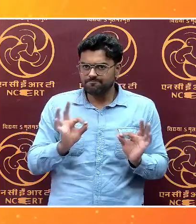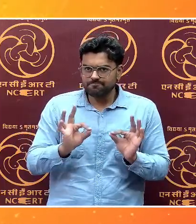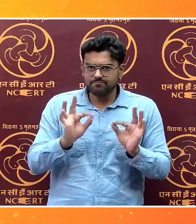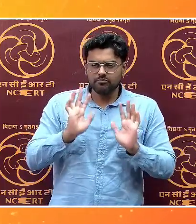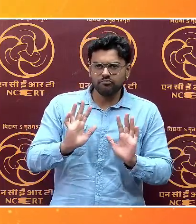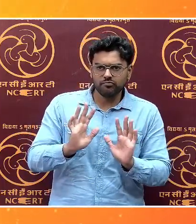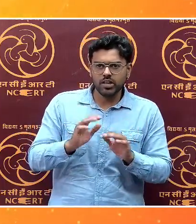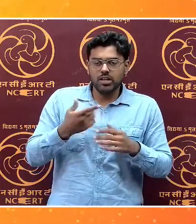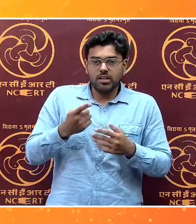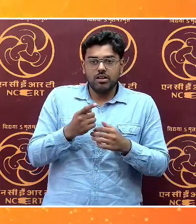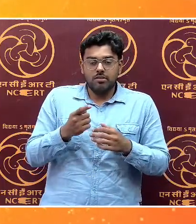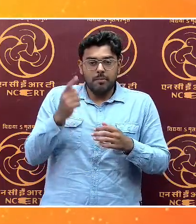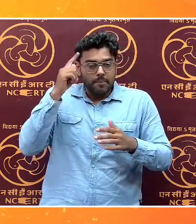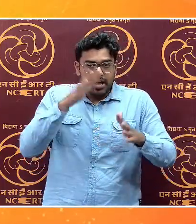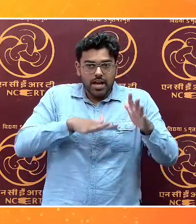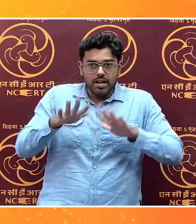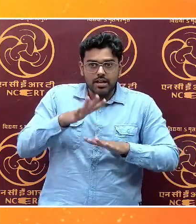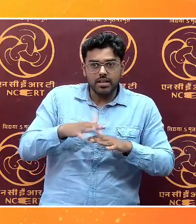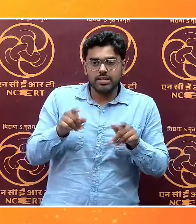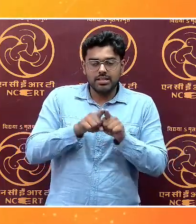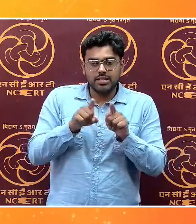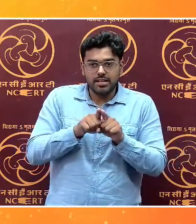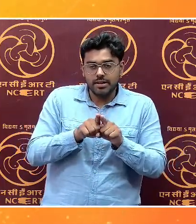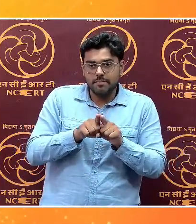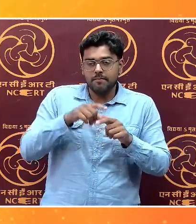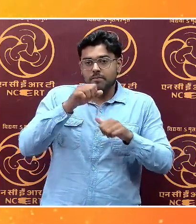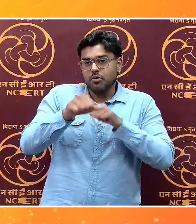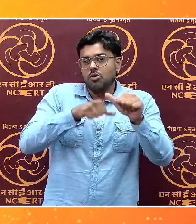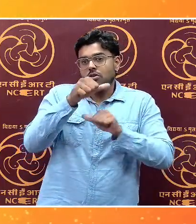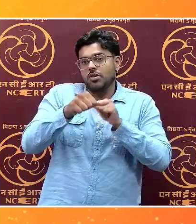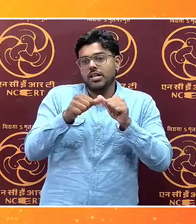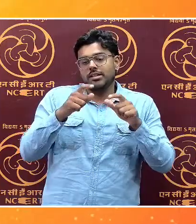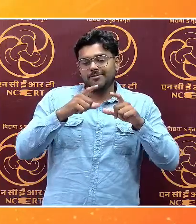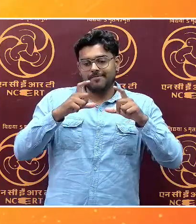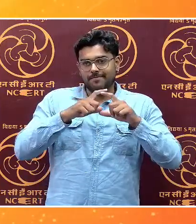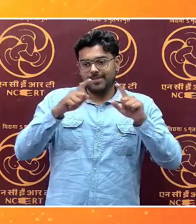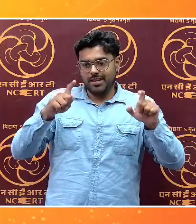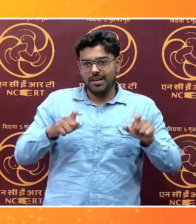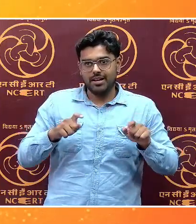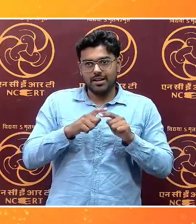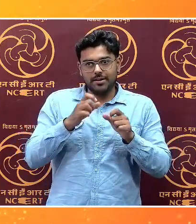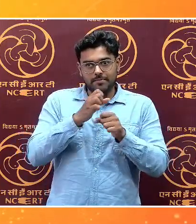a holistic progress card for you, and for that we are